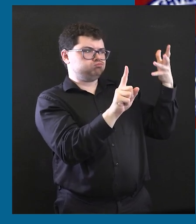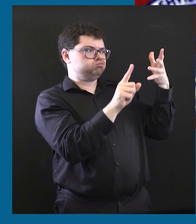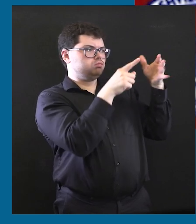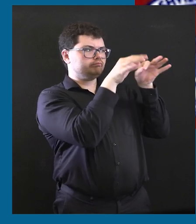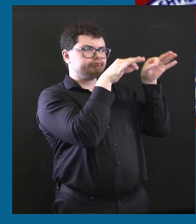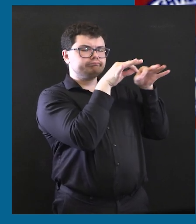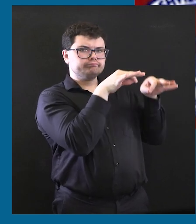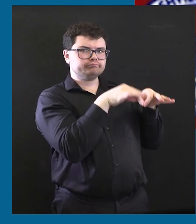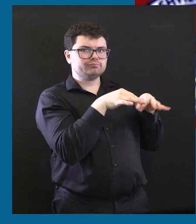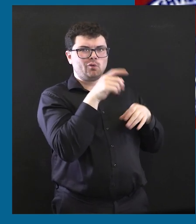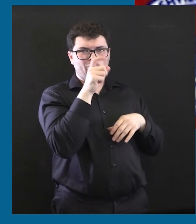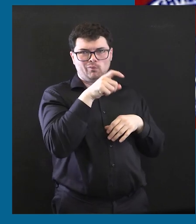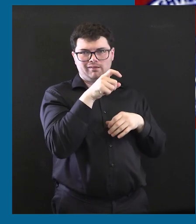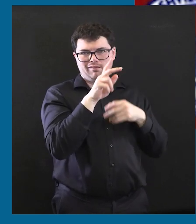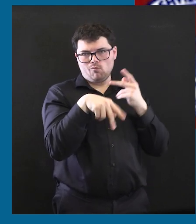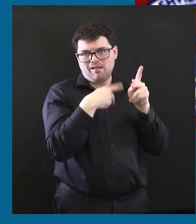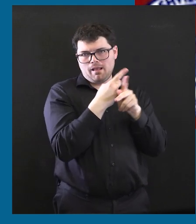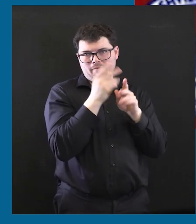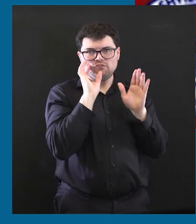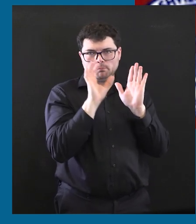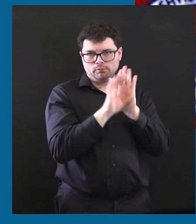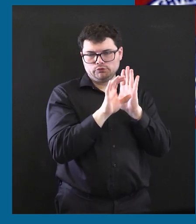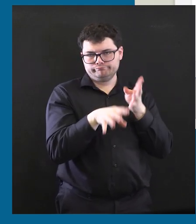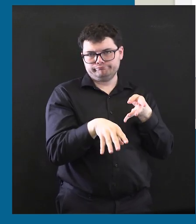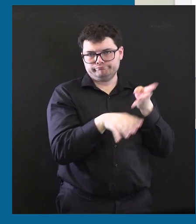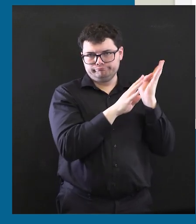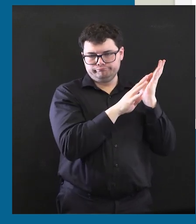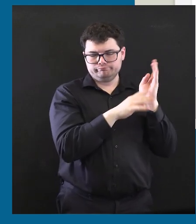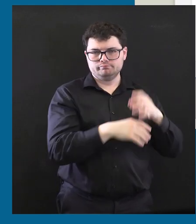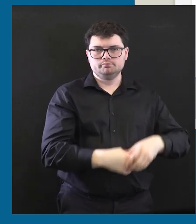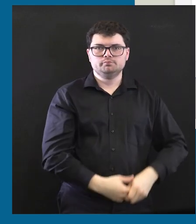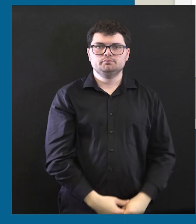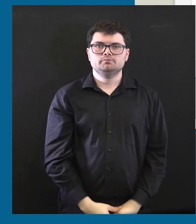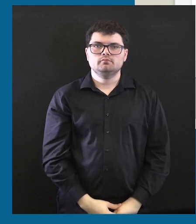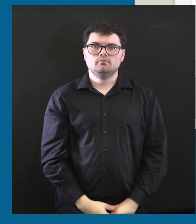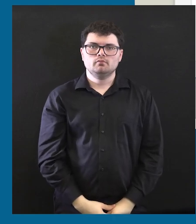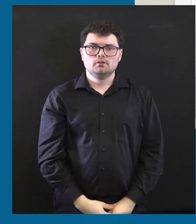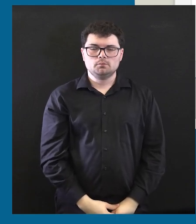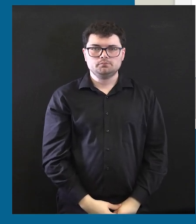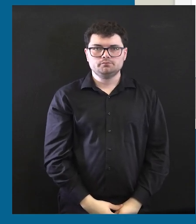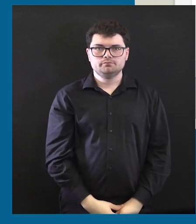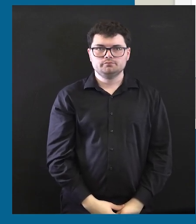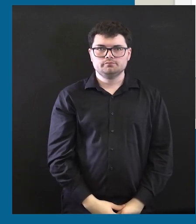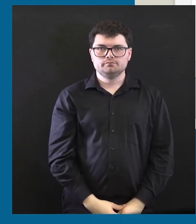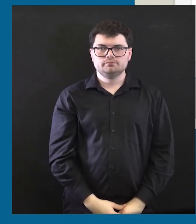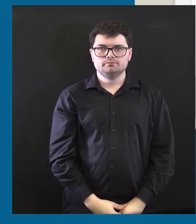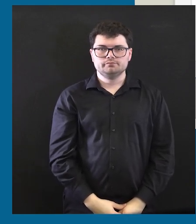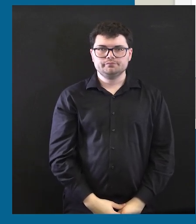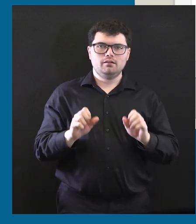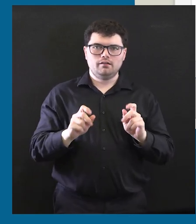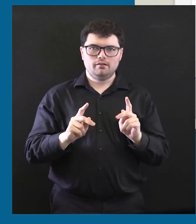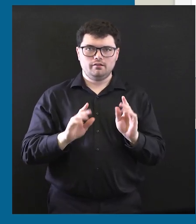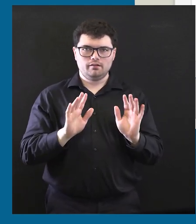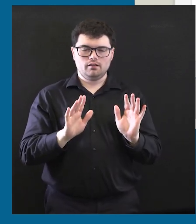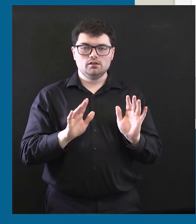eye and a blue circle that will open up and explain the types of files that you can